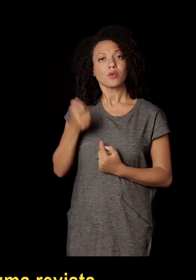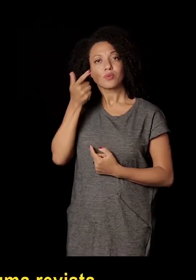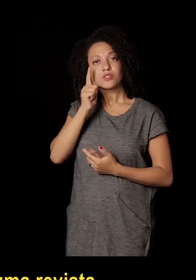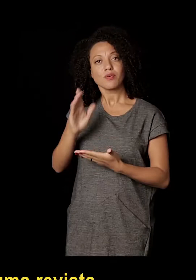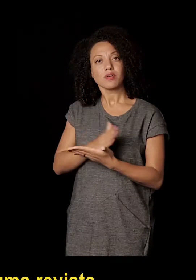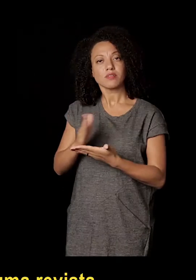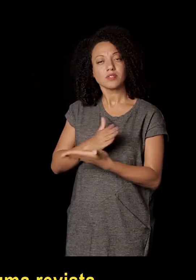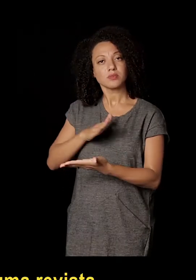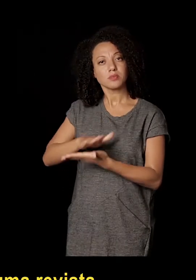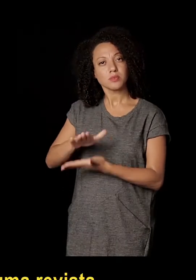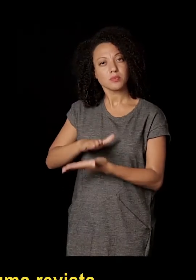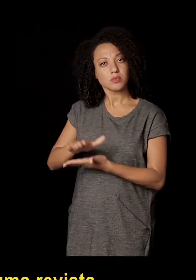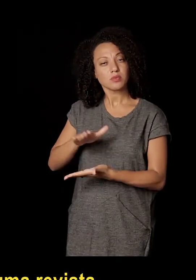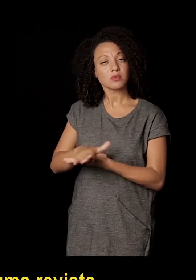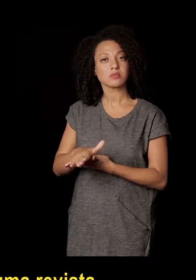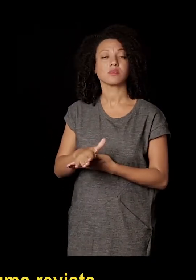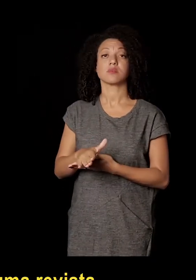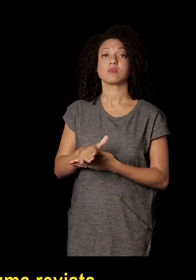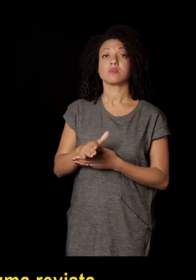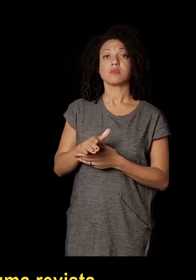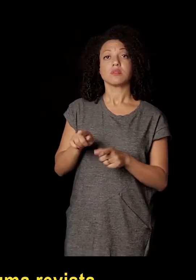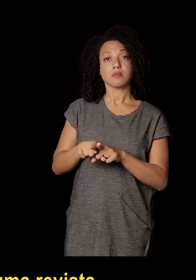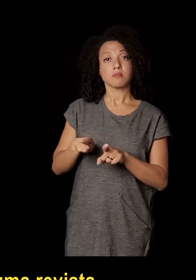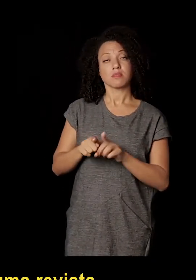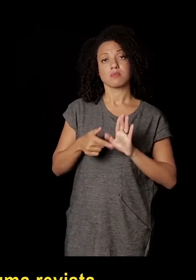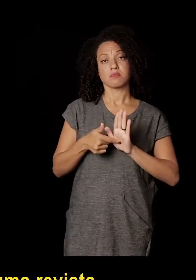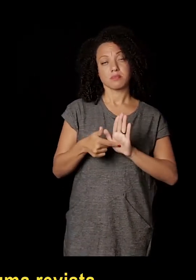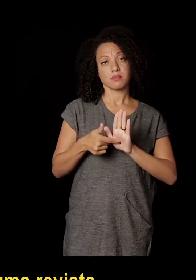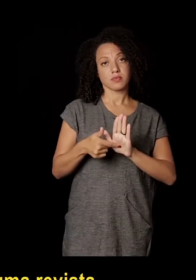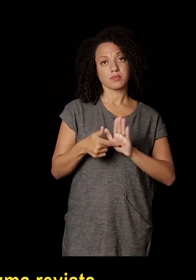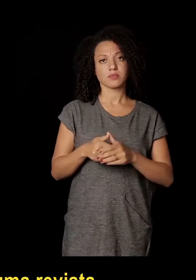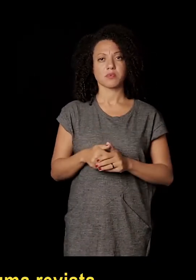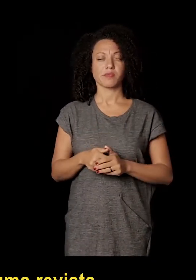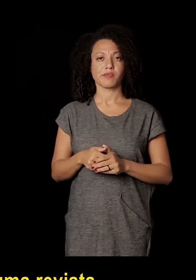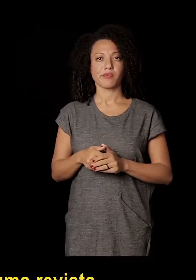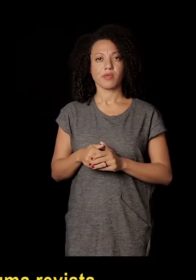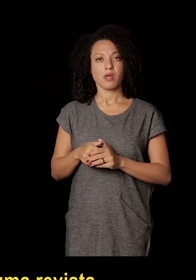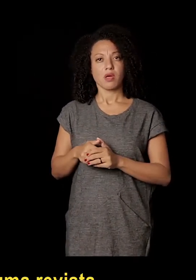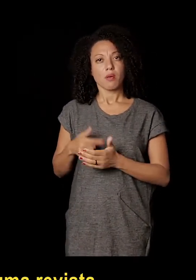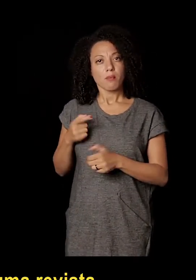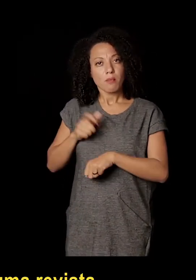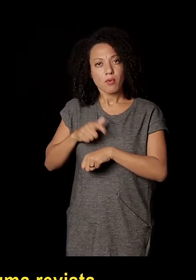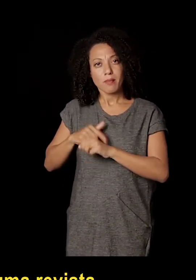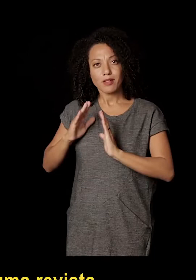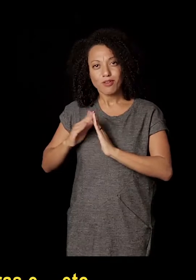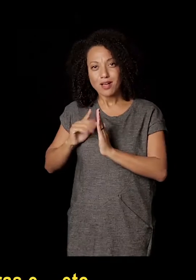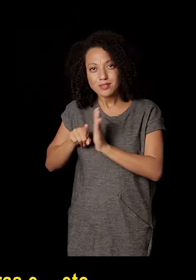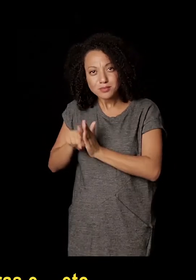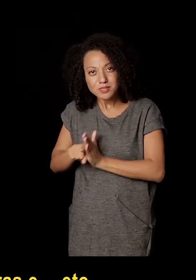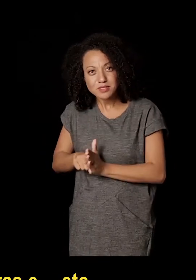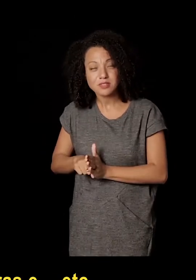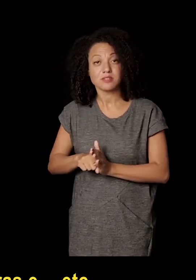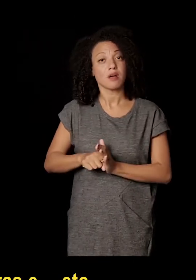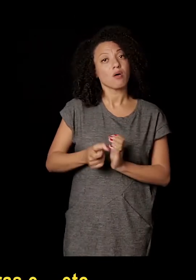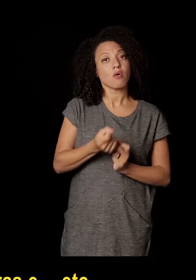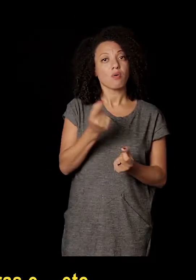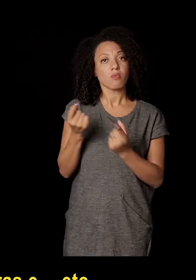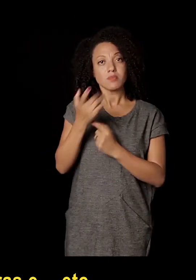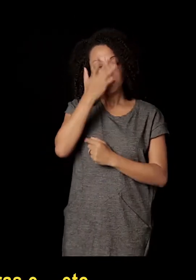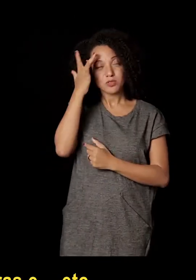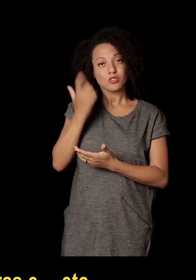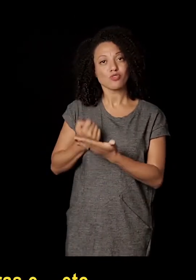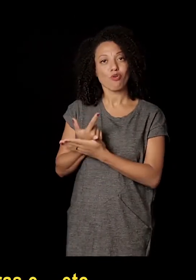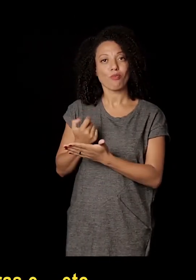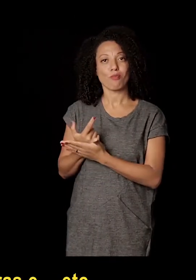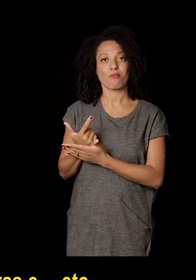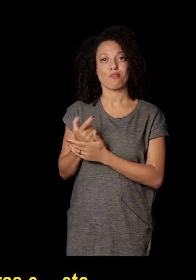gotten magazine publications, book publications, exhibitions, residencies, people that have bought their work,